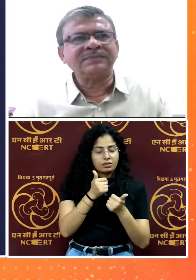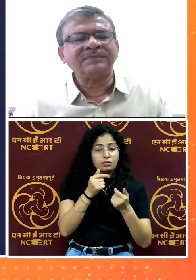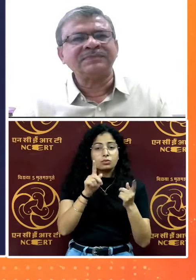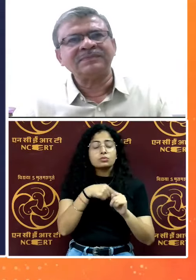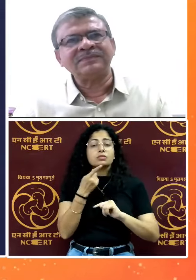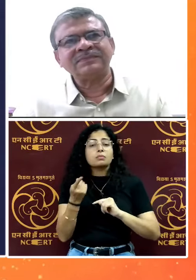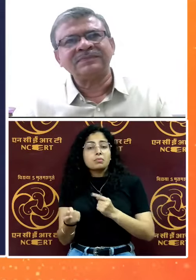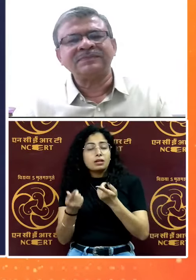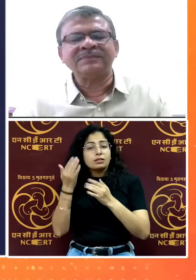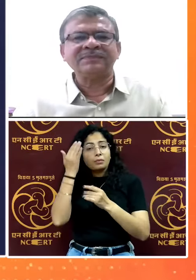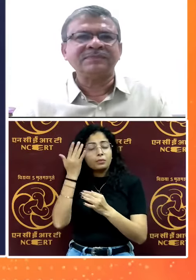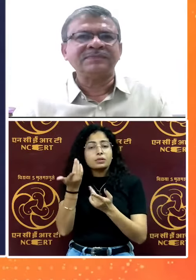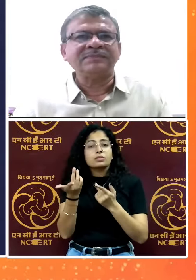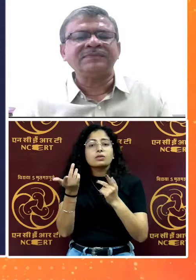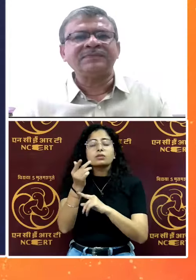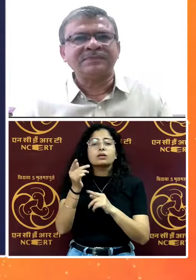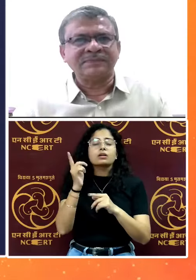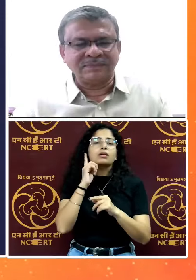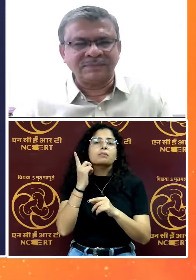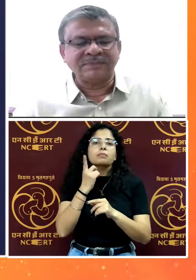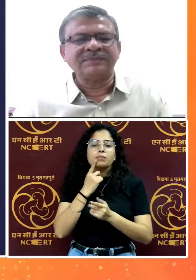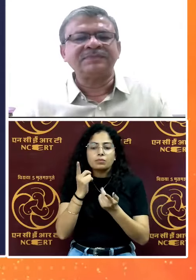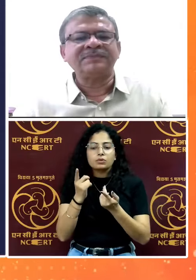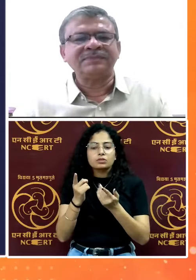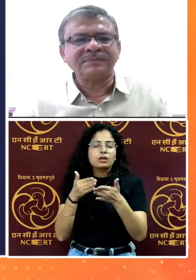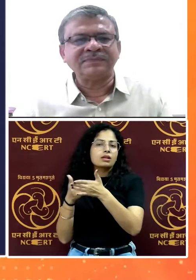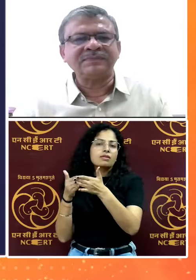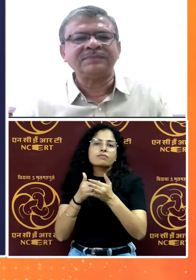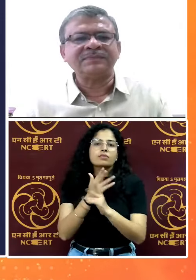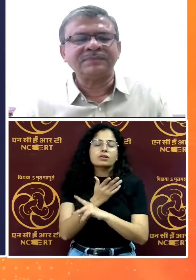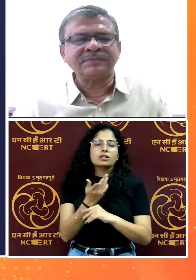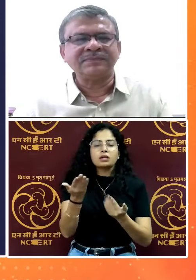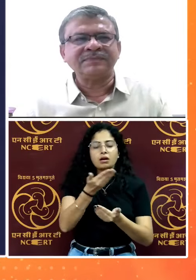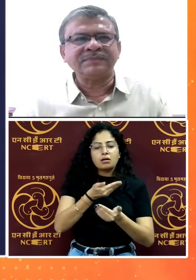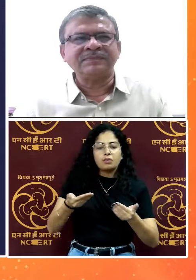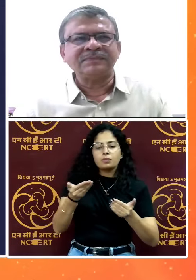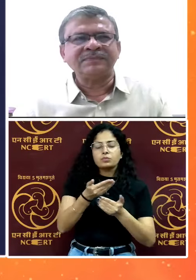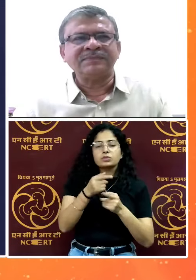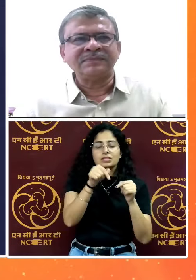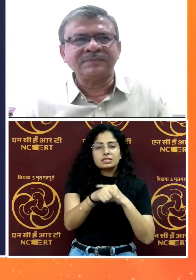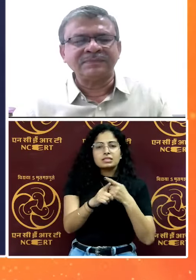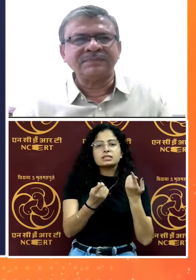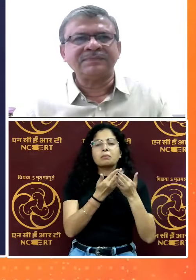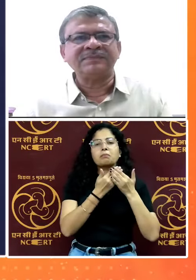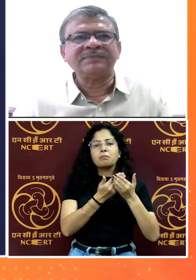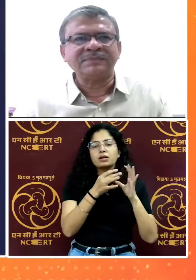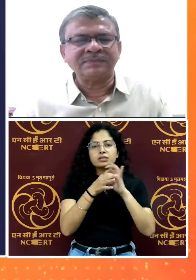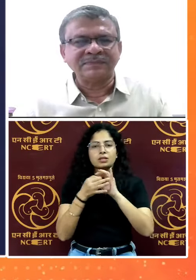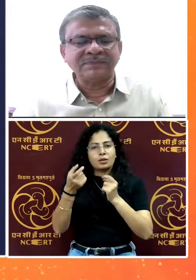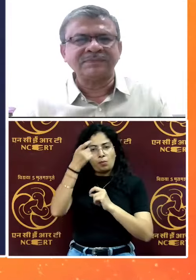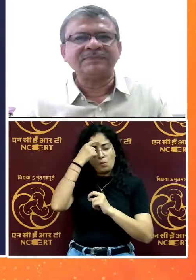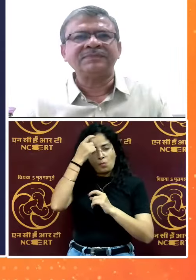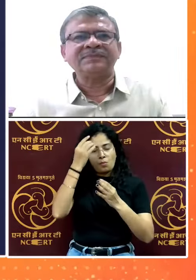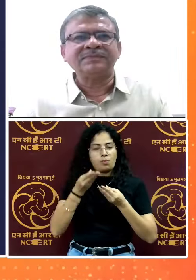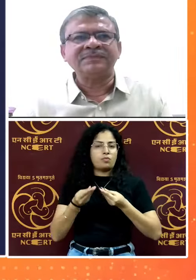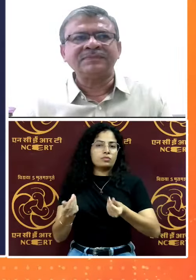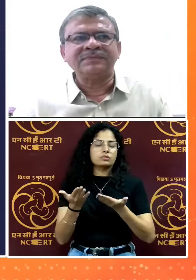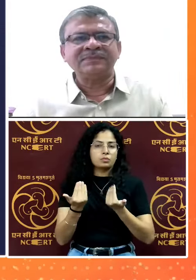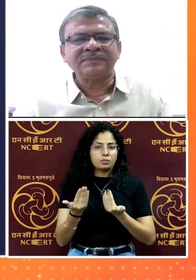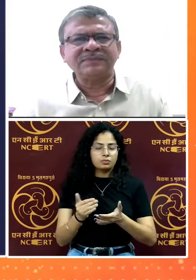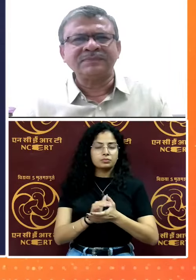impart the education to them accordingly. Also, we can overcome the academic difficulties and challenges as a teacher or a